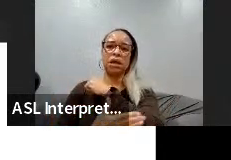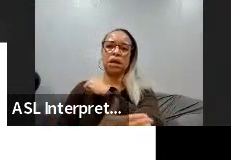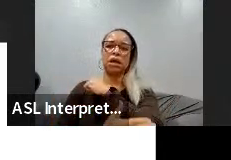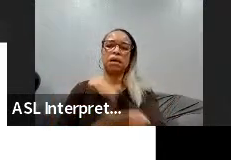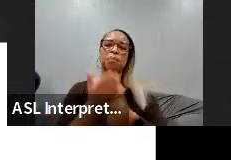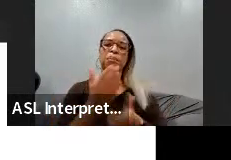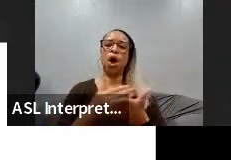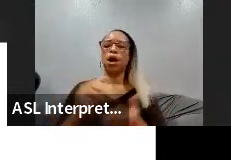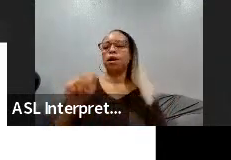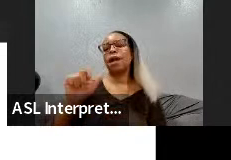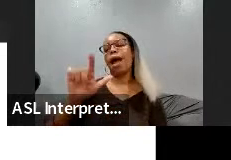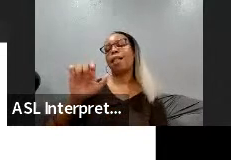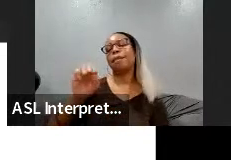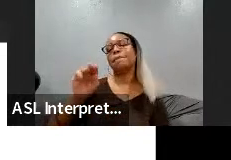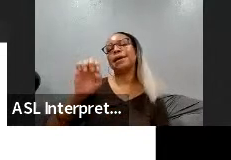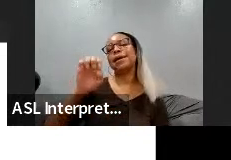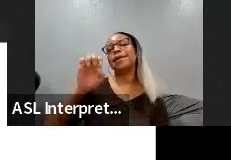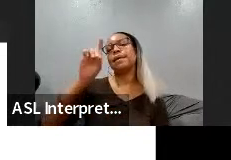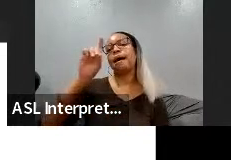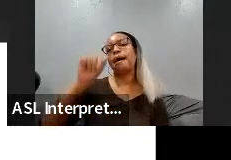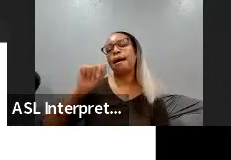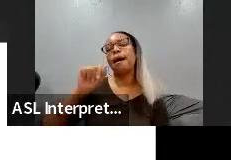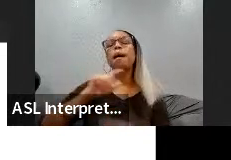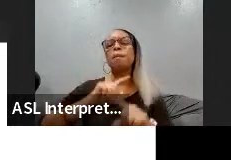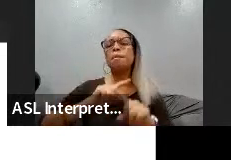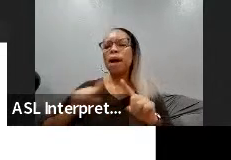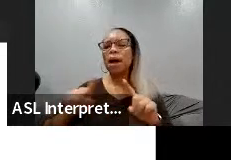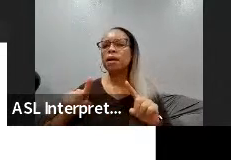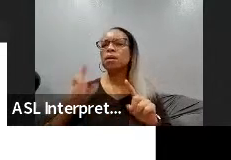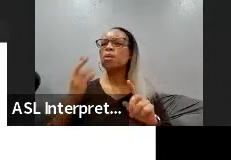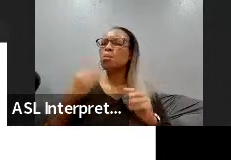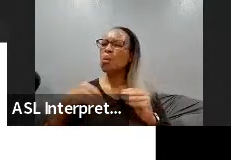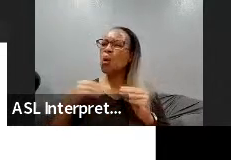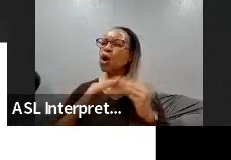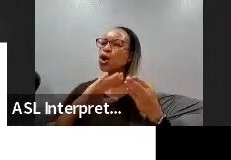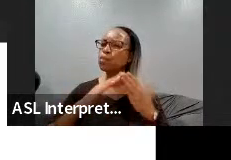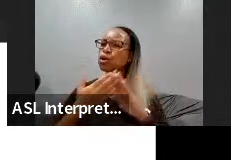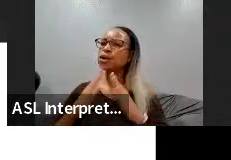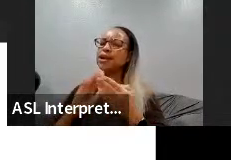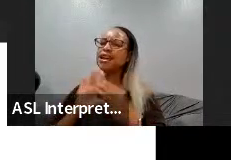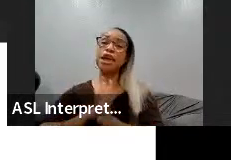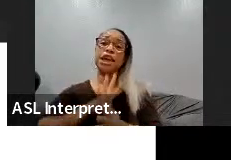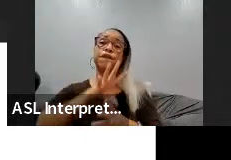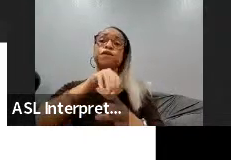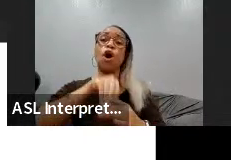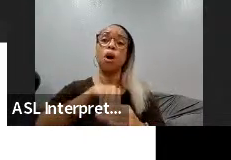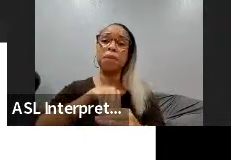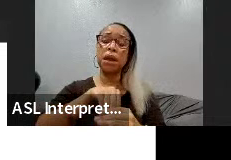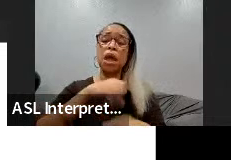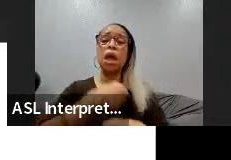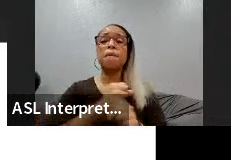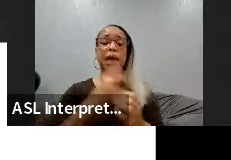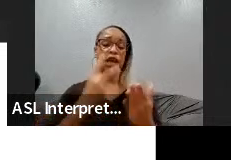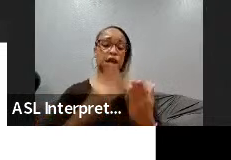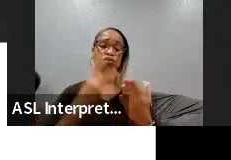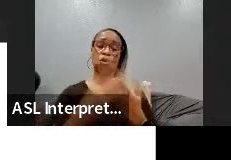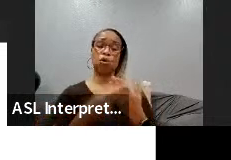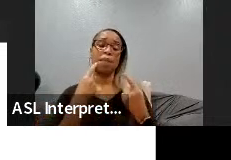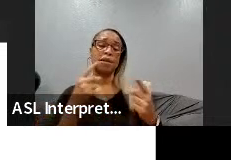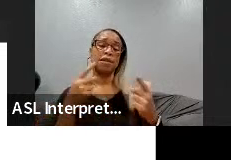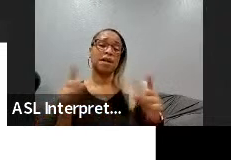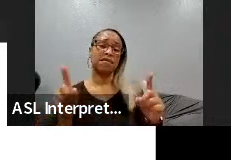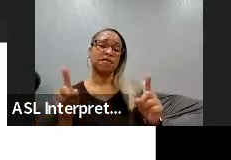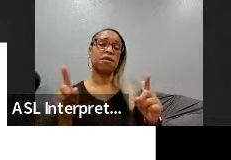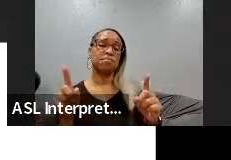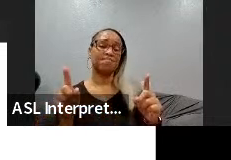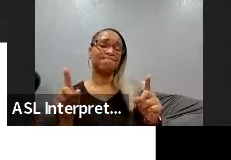sections here, but I think that more community involvement in making programs work would be